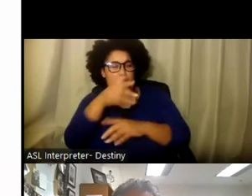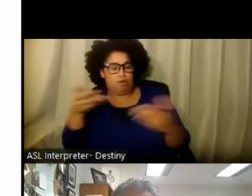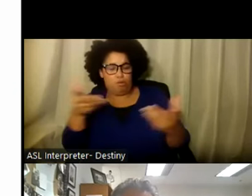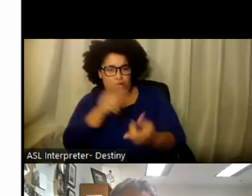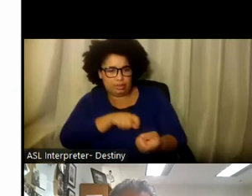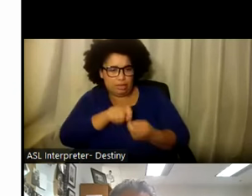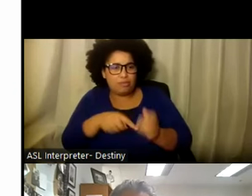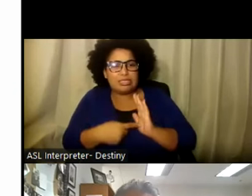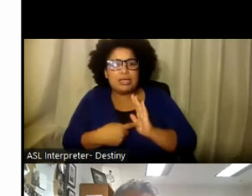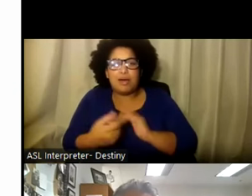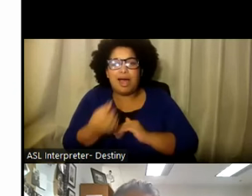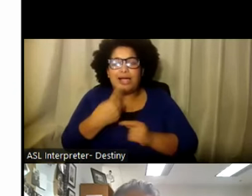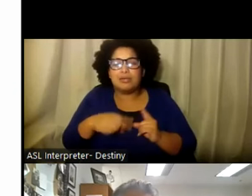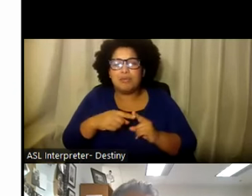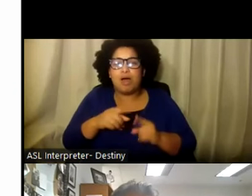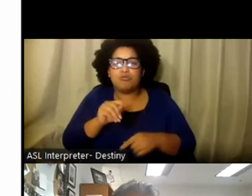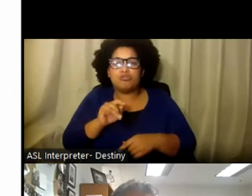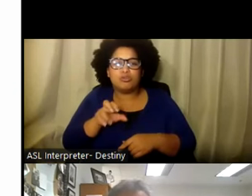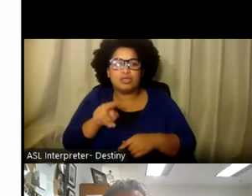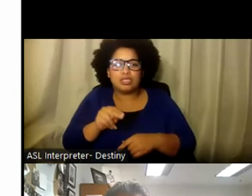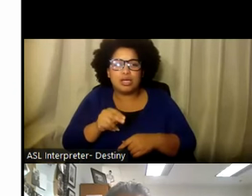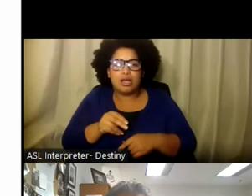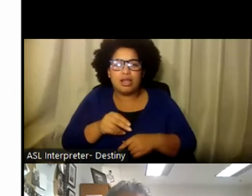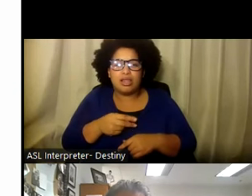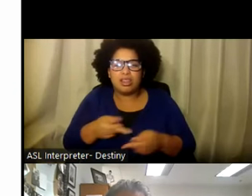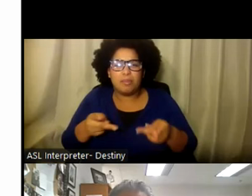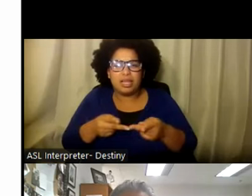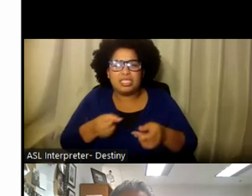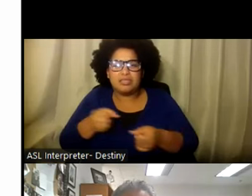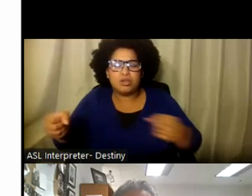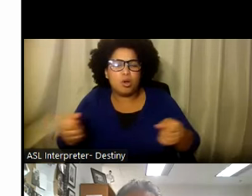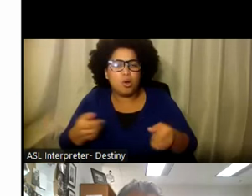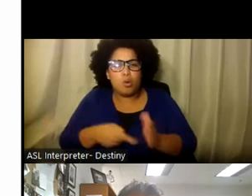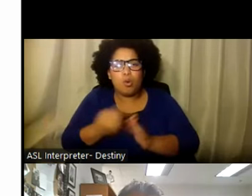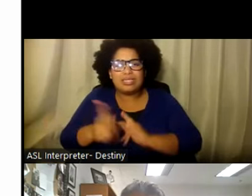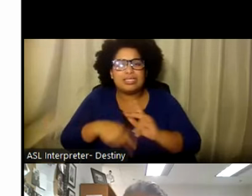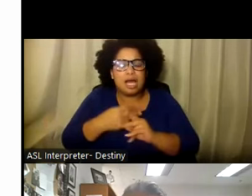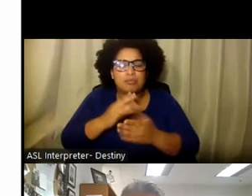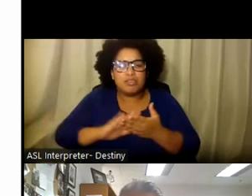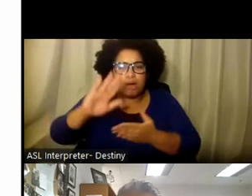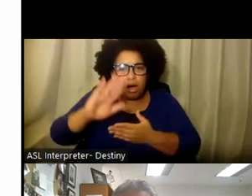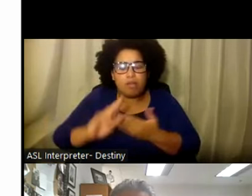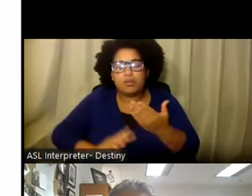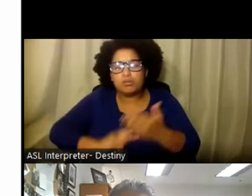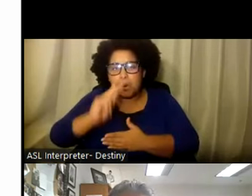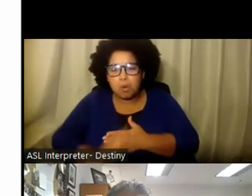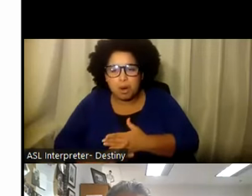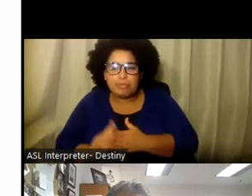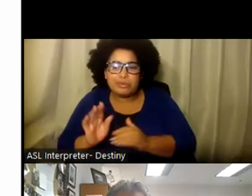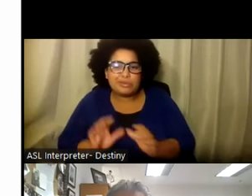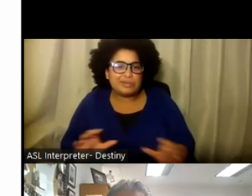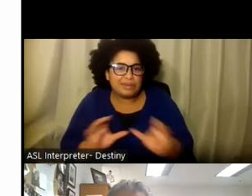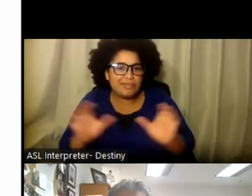tuition, the program, the placements, like what types of colleges or what kind types of programs or even